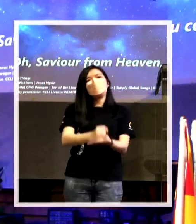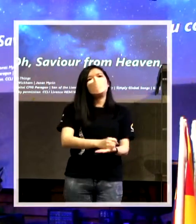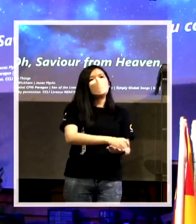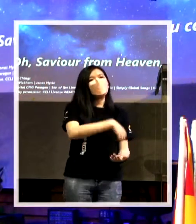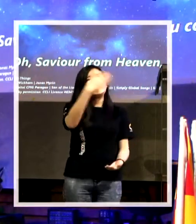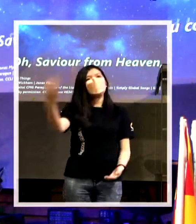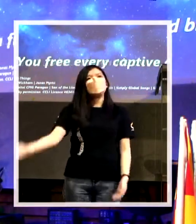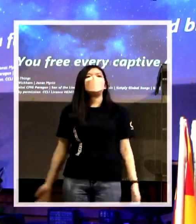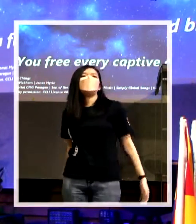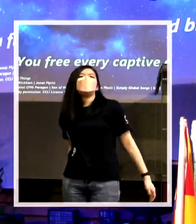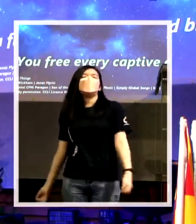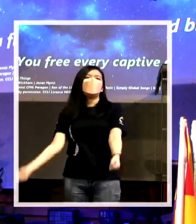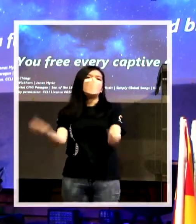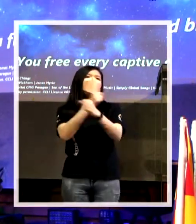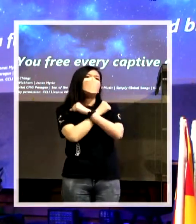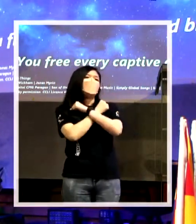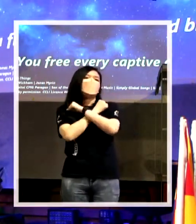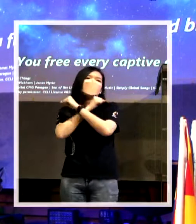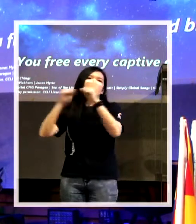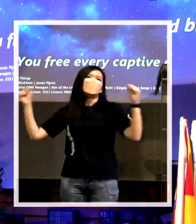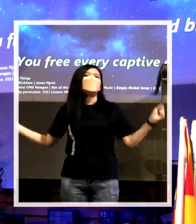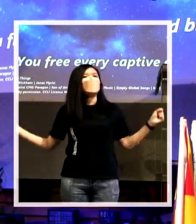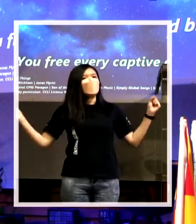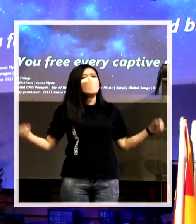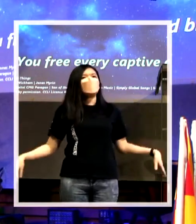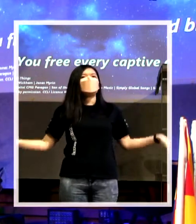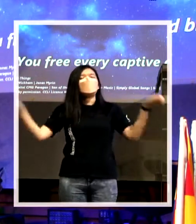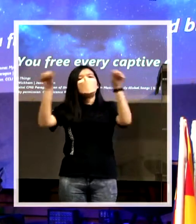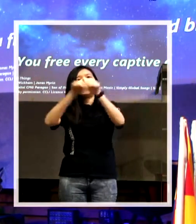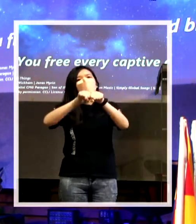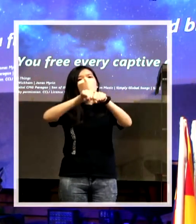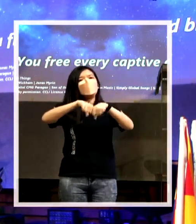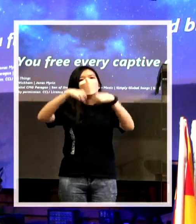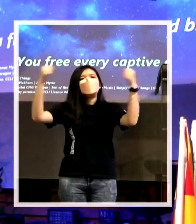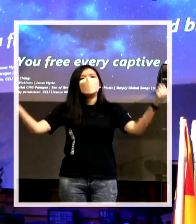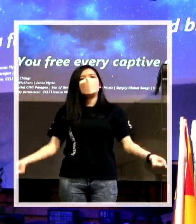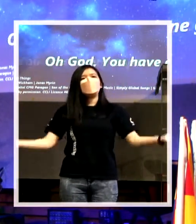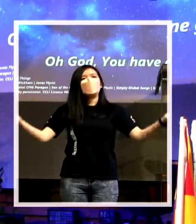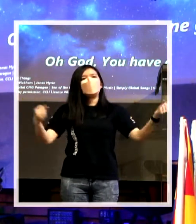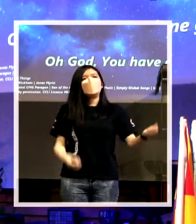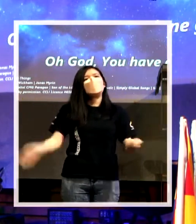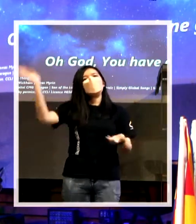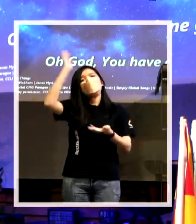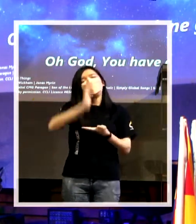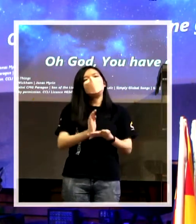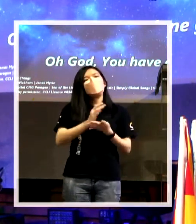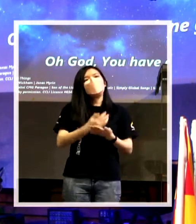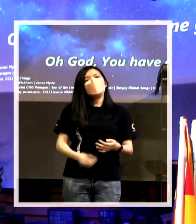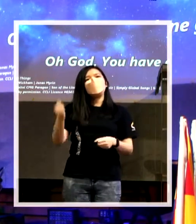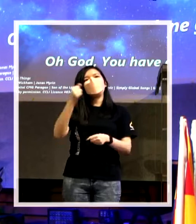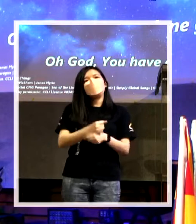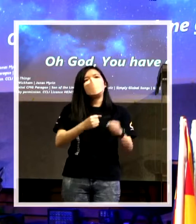you conquer the grave. You free every captive and break every chain. Oh